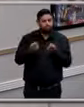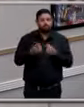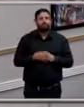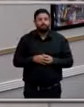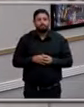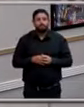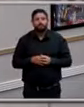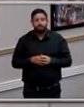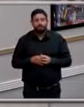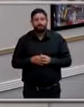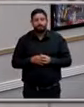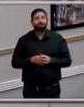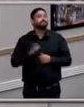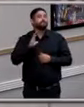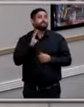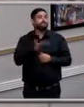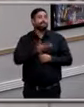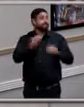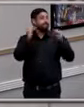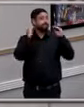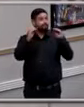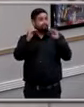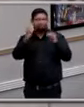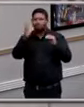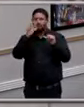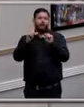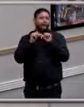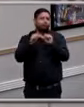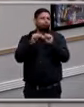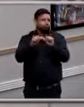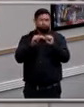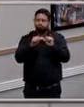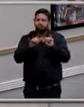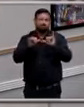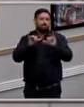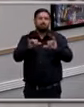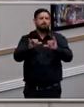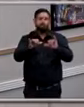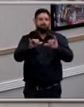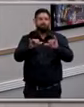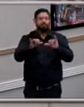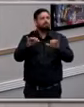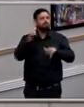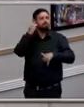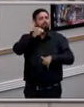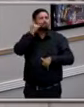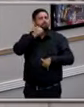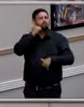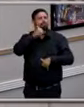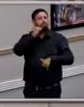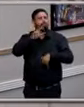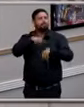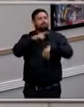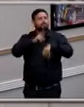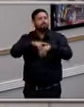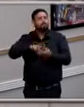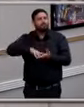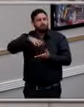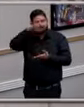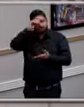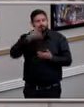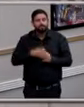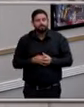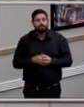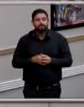past. So our lessons would continue being our lessons, just our everyday learning that we do with our